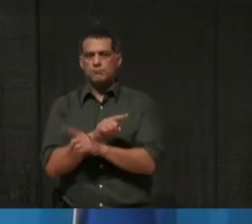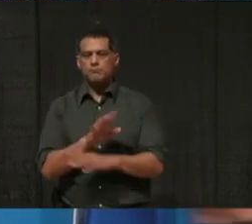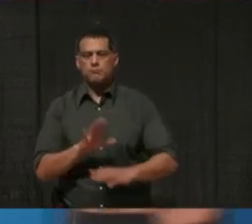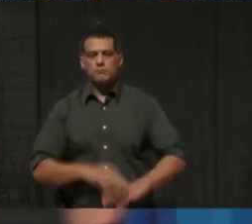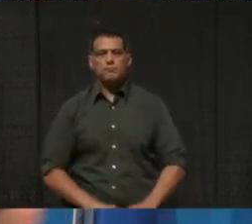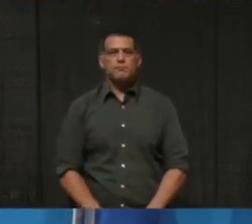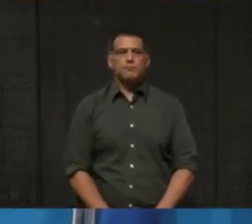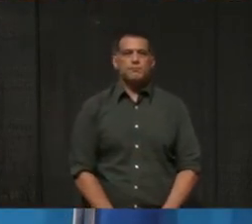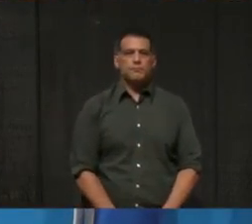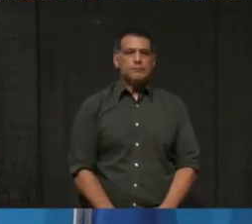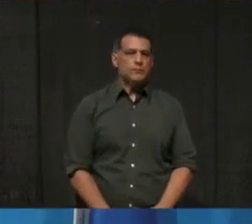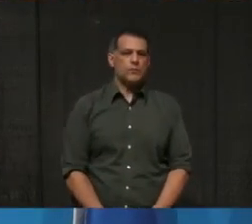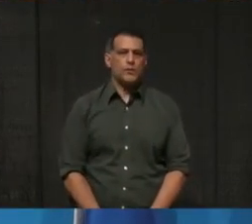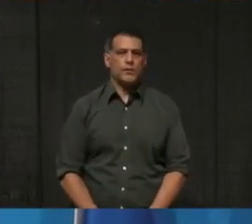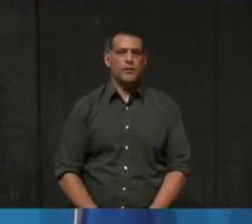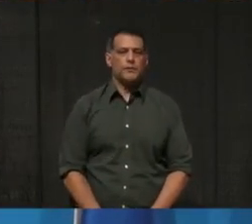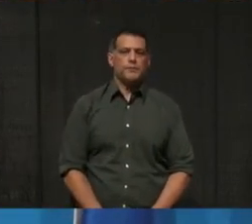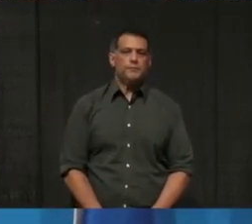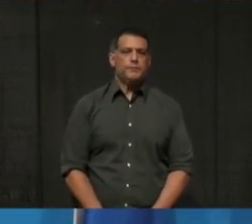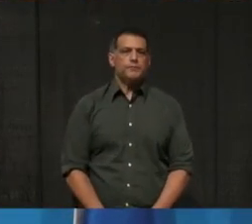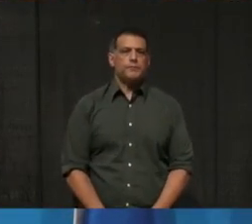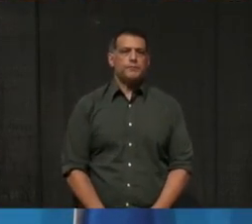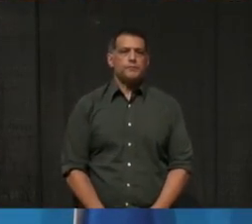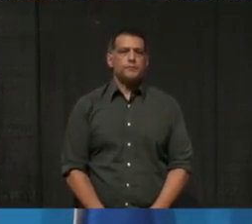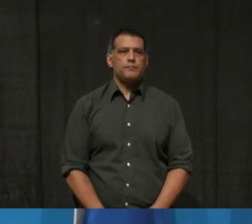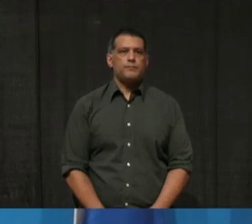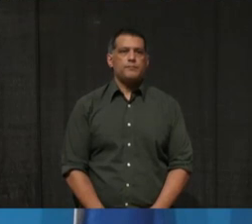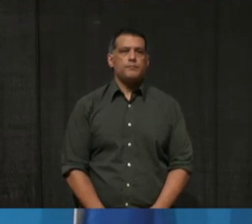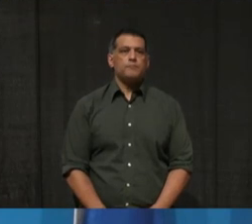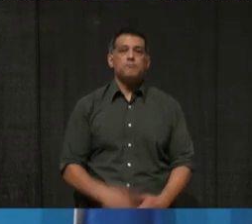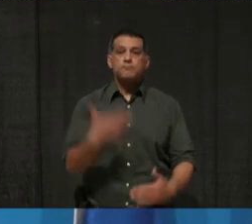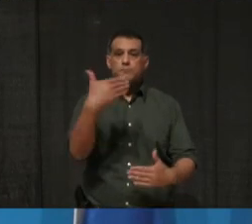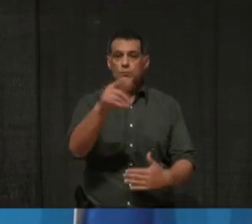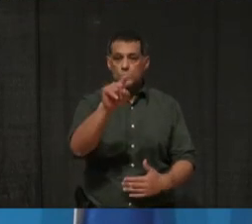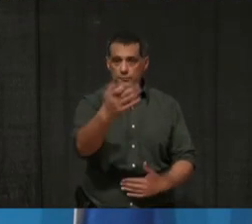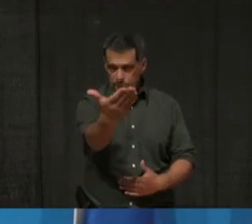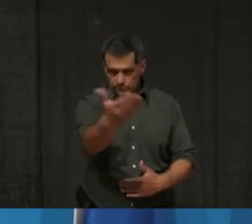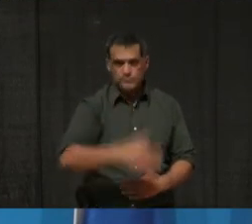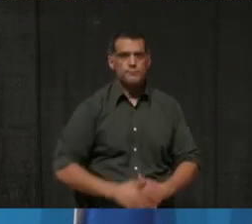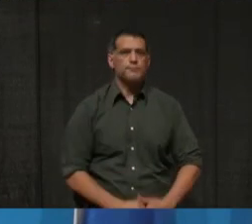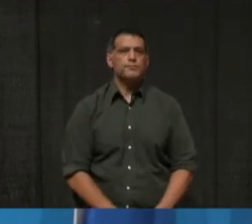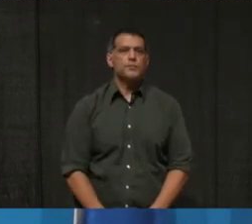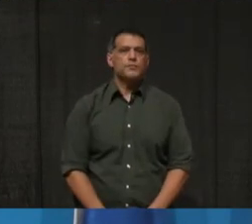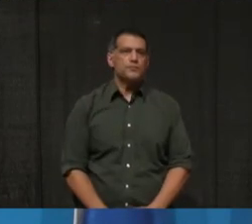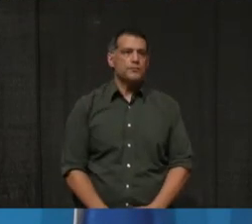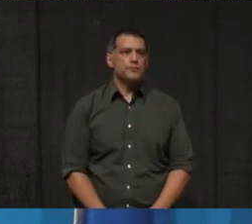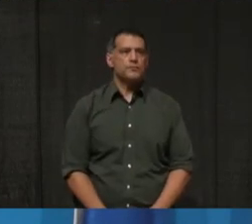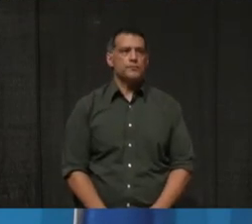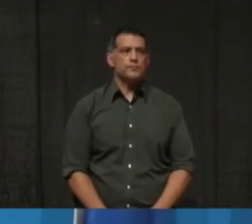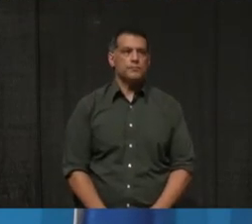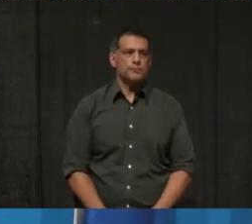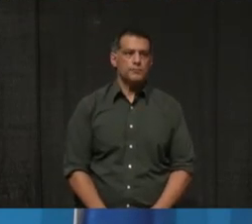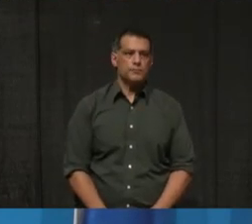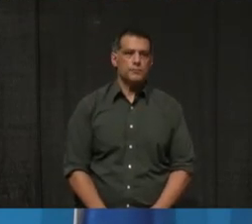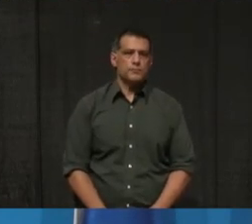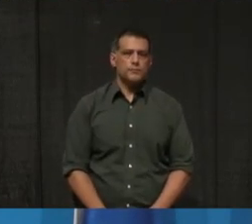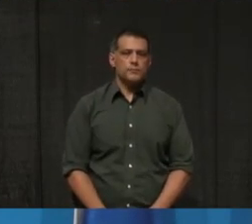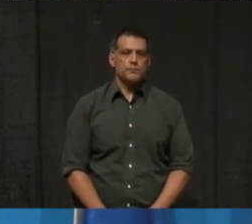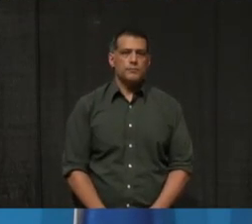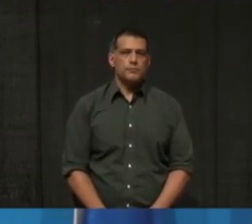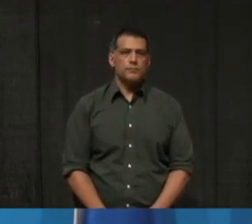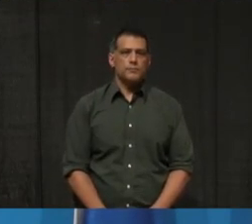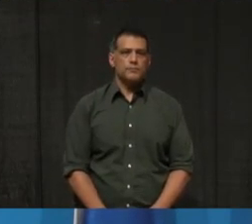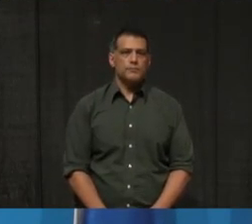Sorry, Madam Mayor. Thank you, Viosa. Go ahead. So, hi, Dr. Lowe. As you know, active